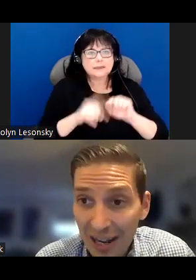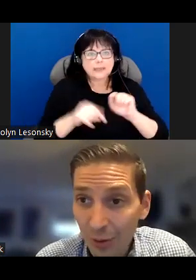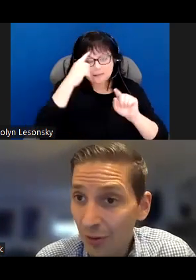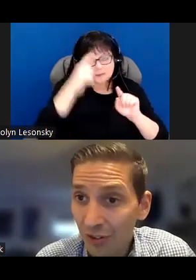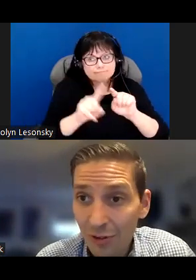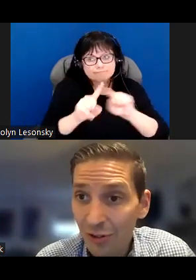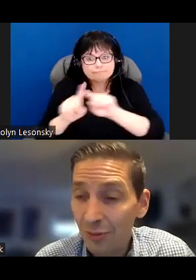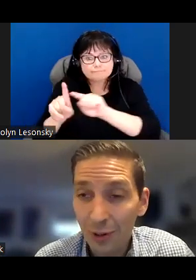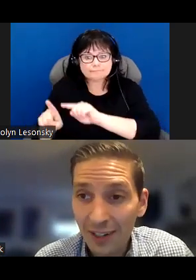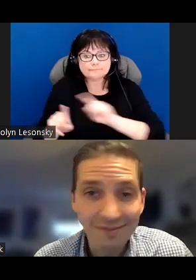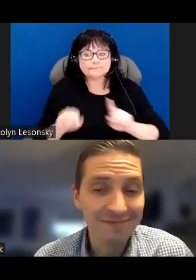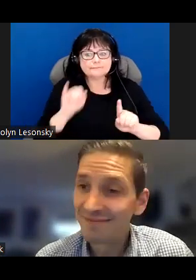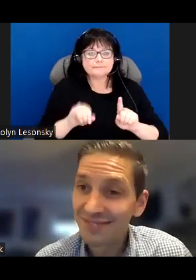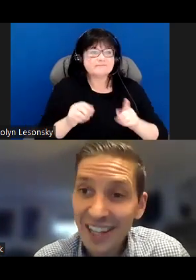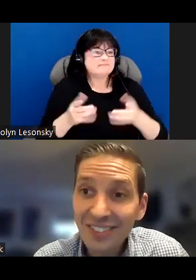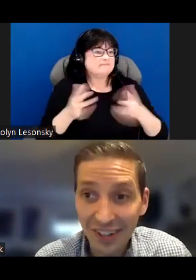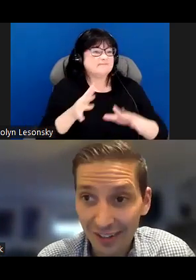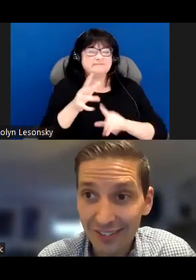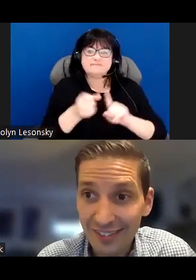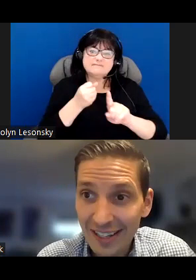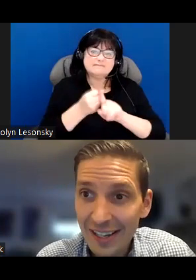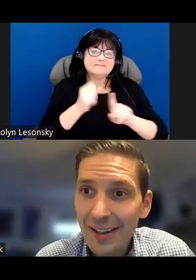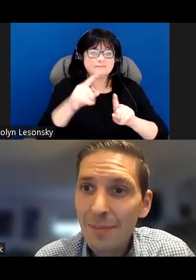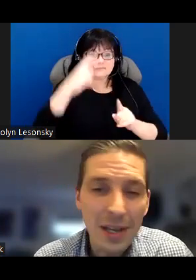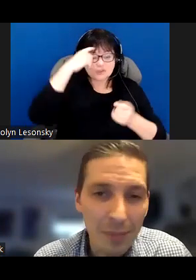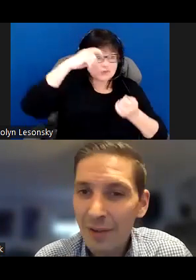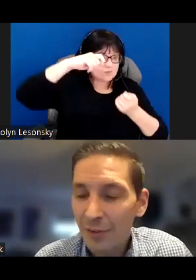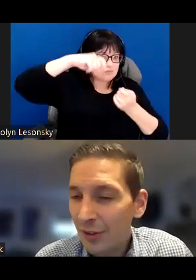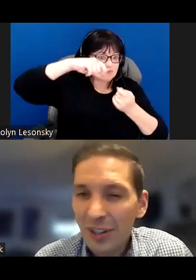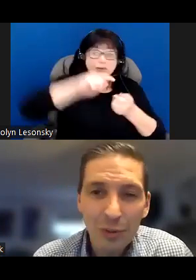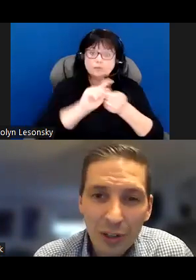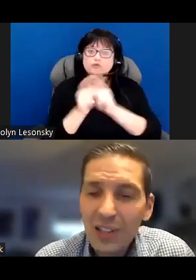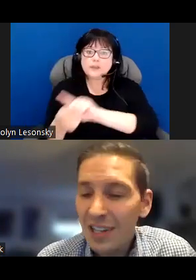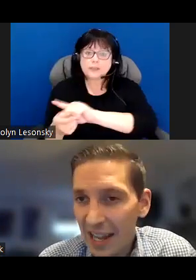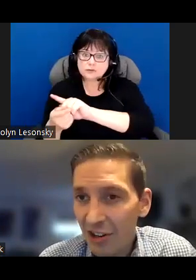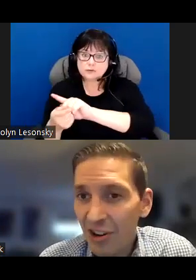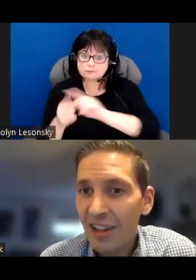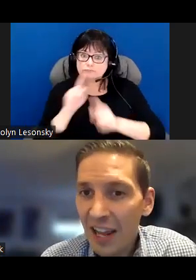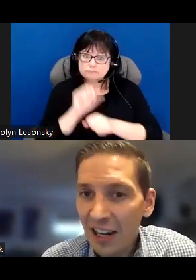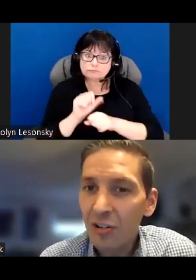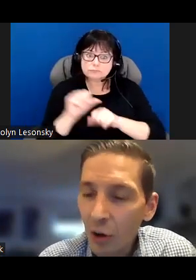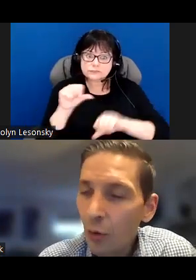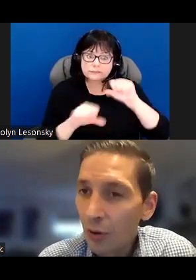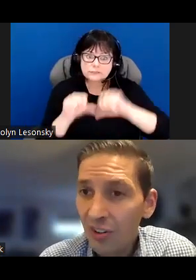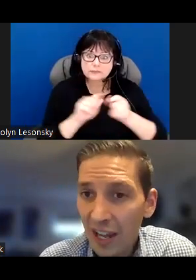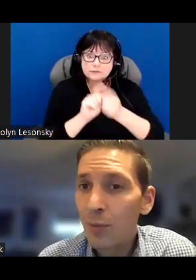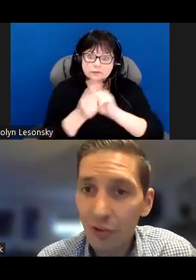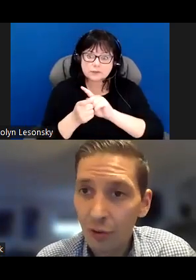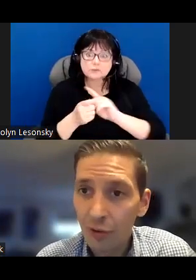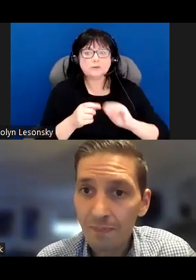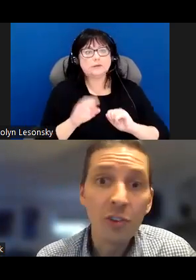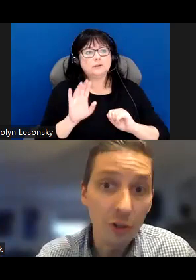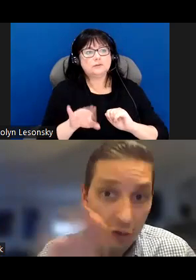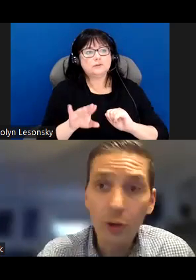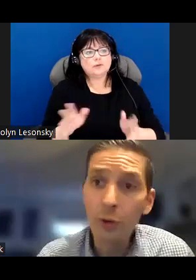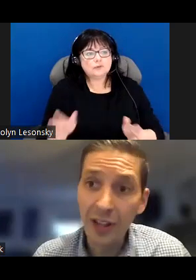changing cannabinoid receptors in your brain. That is science. Being mindful to really engage in Canada's low-risk cannabis